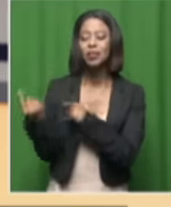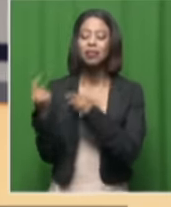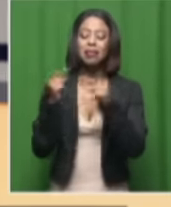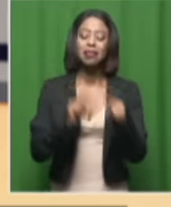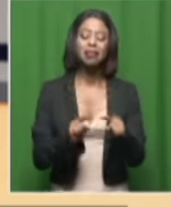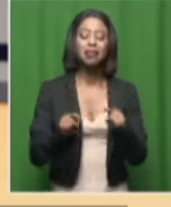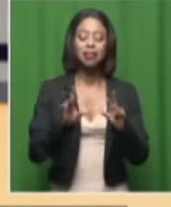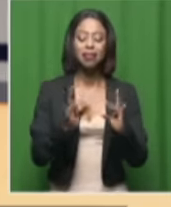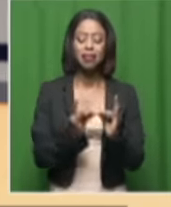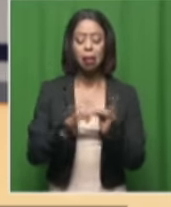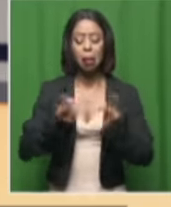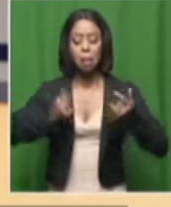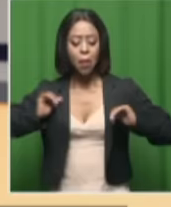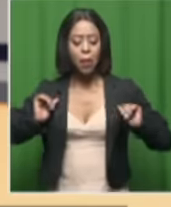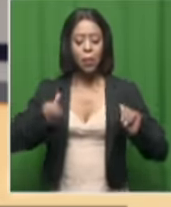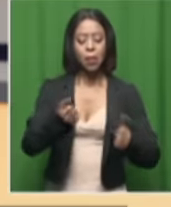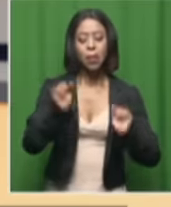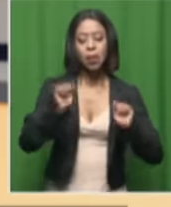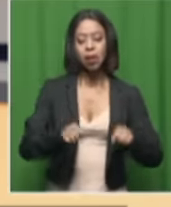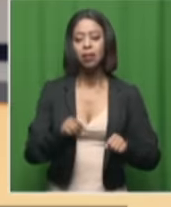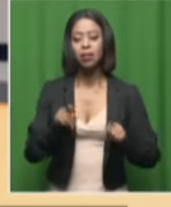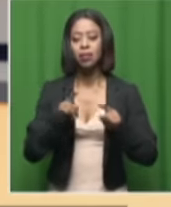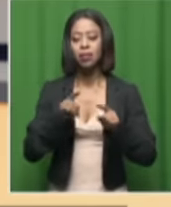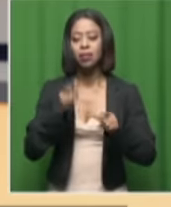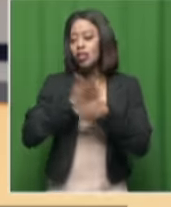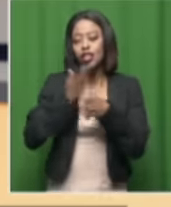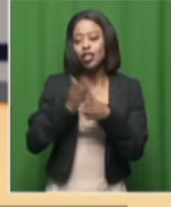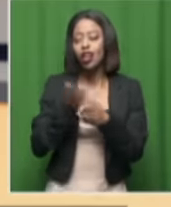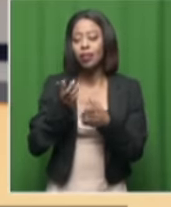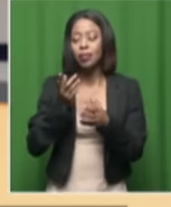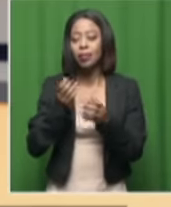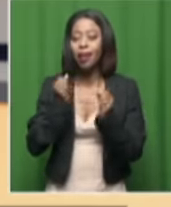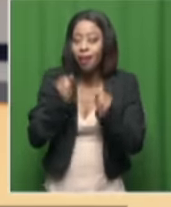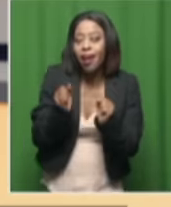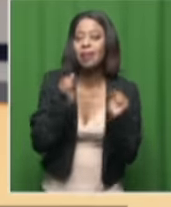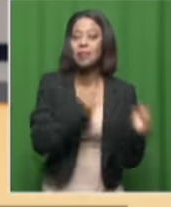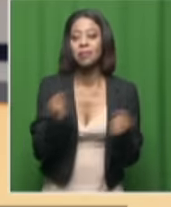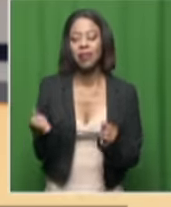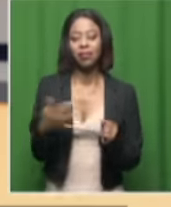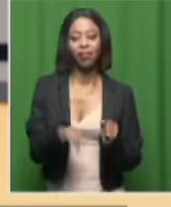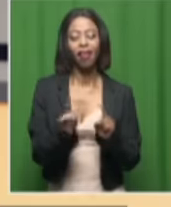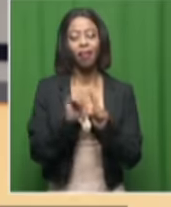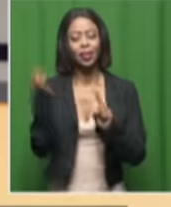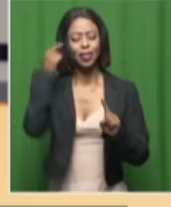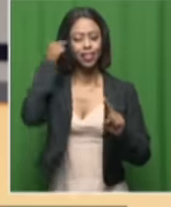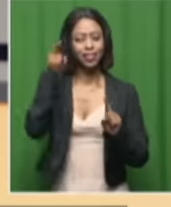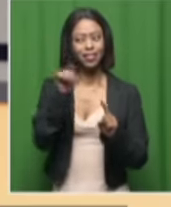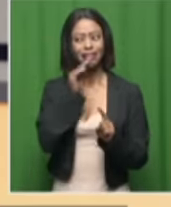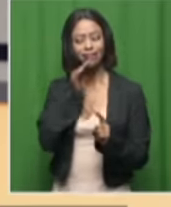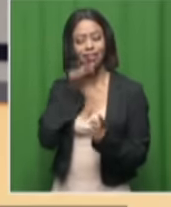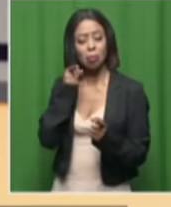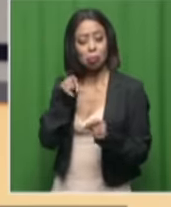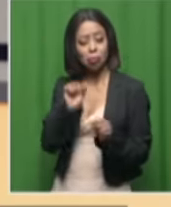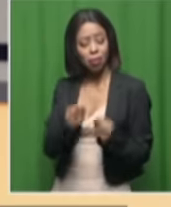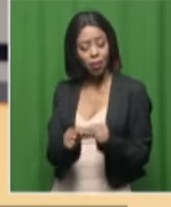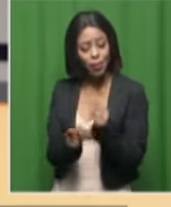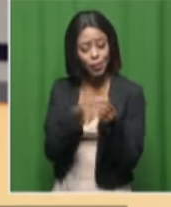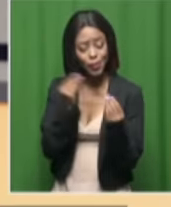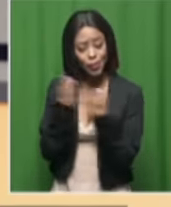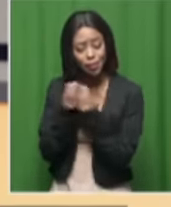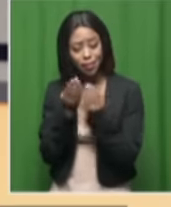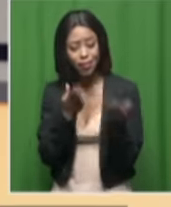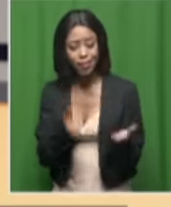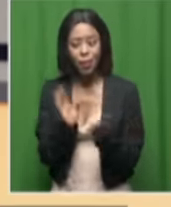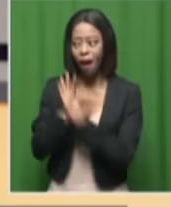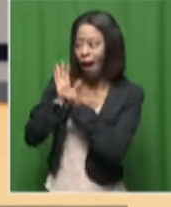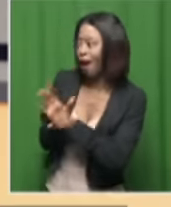you have a stellar performance, doesn't make your job any easier, Coach, but do you think that's what you're essentially doing, just putting pressure on